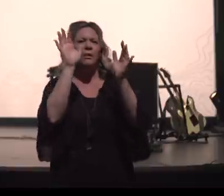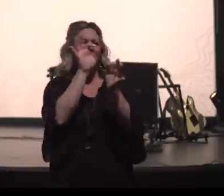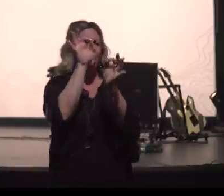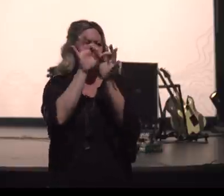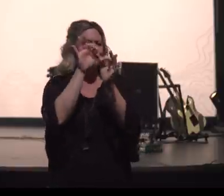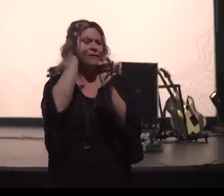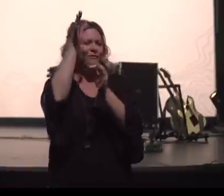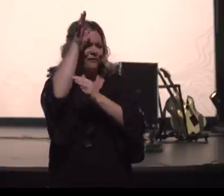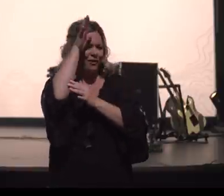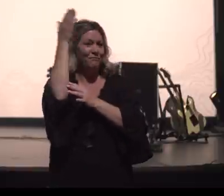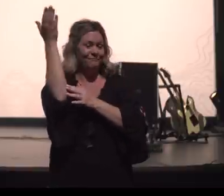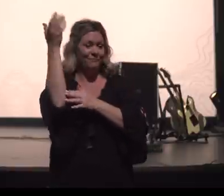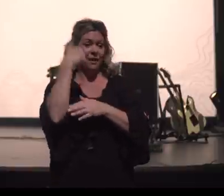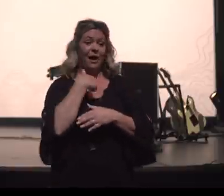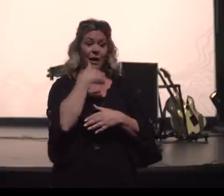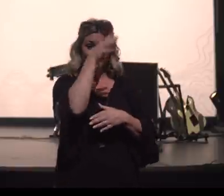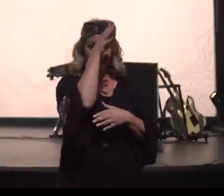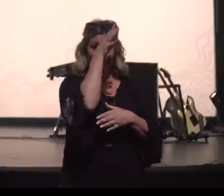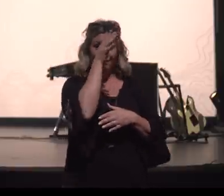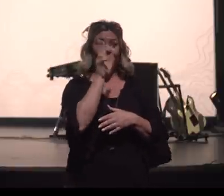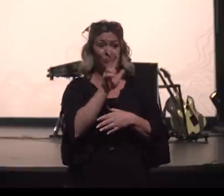I'm a dad of three girls.